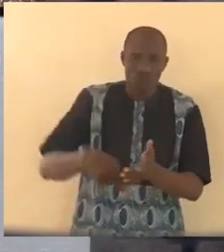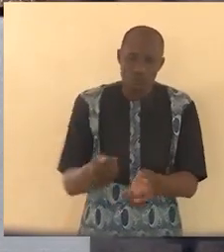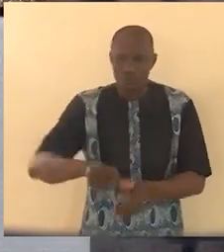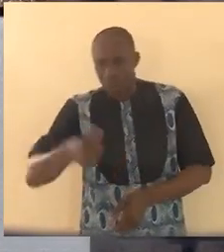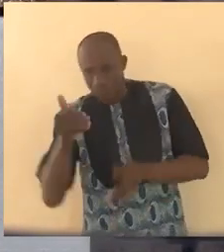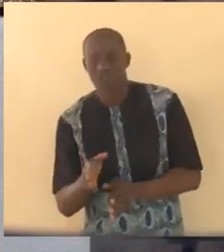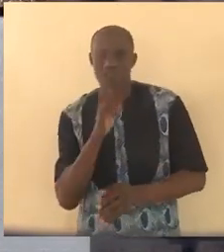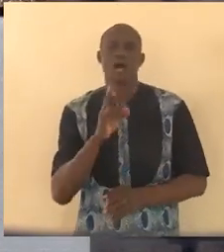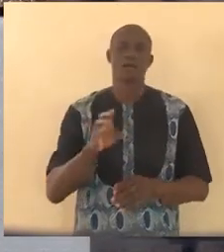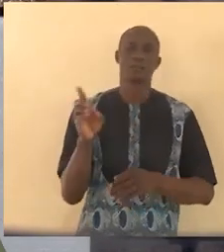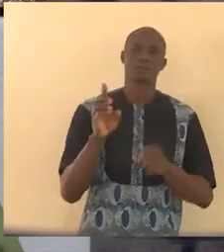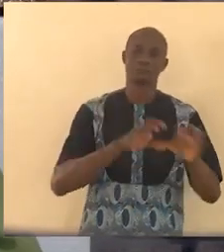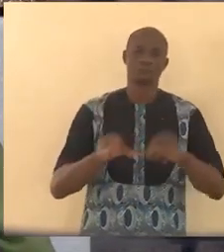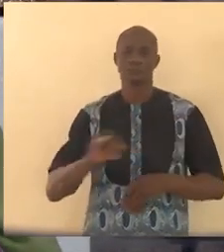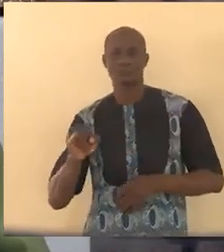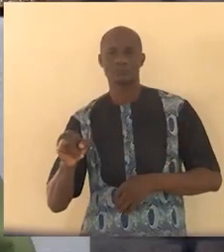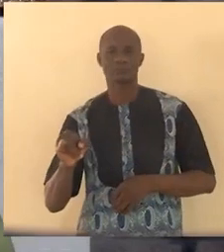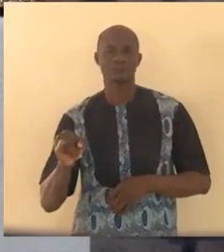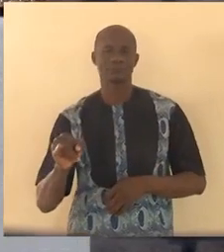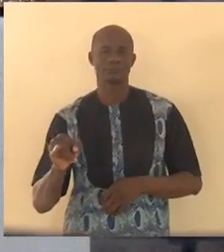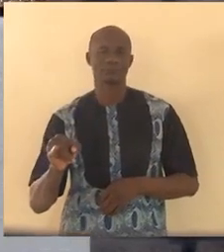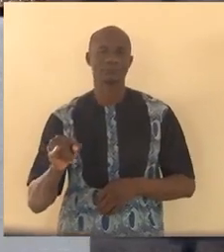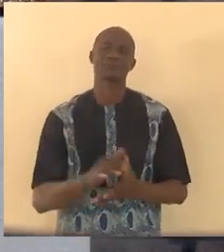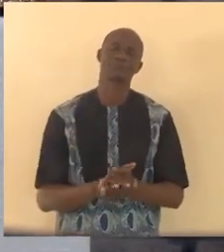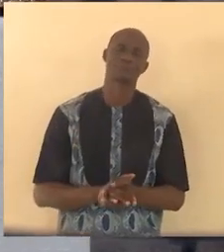others are doing. Sadly,